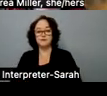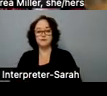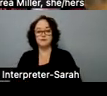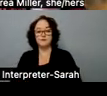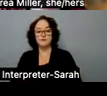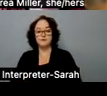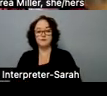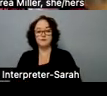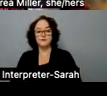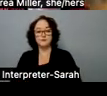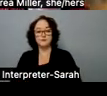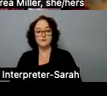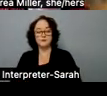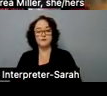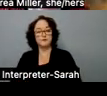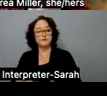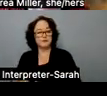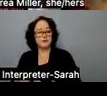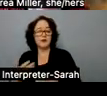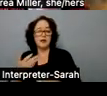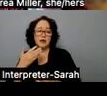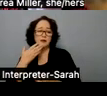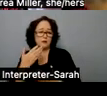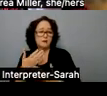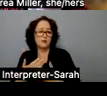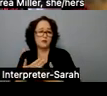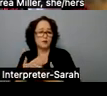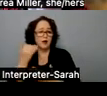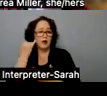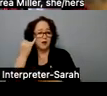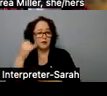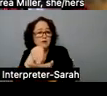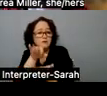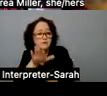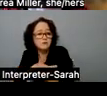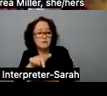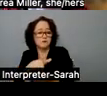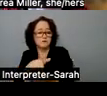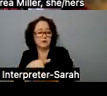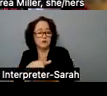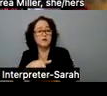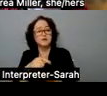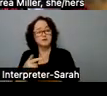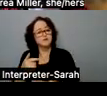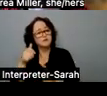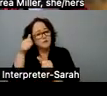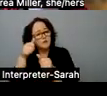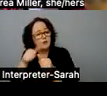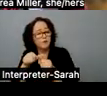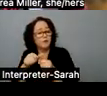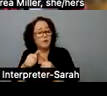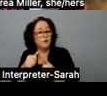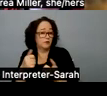see that and document that and continue to move forward with those that will come behind